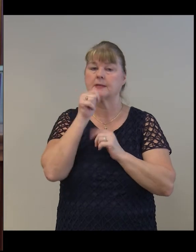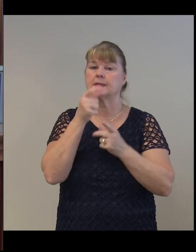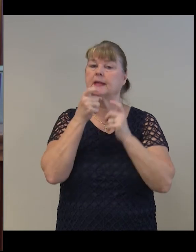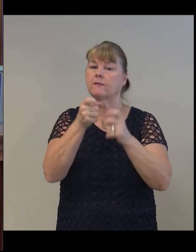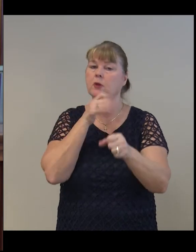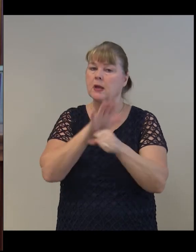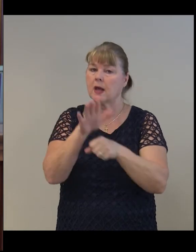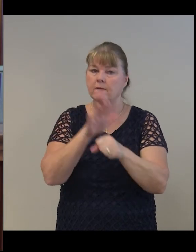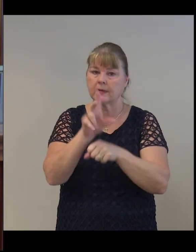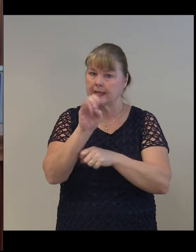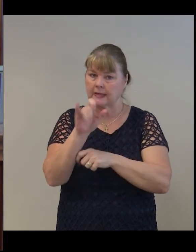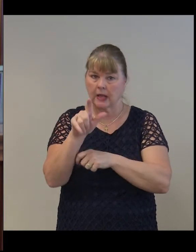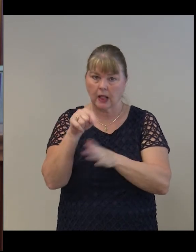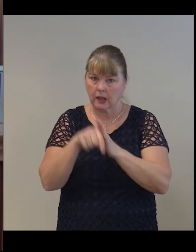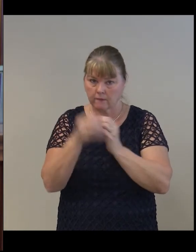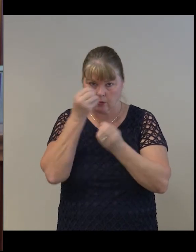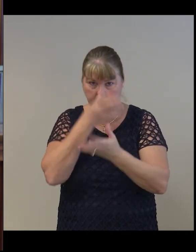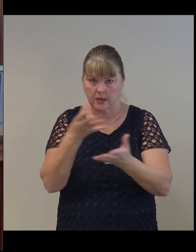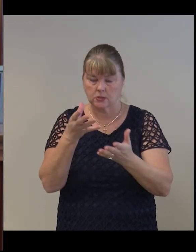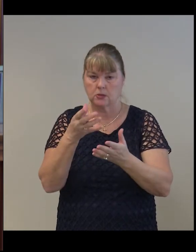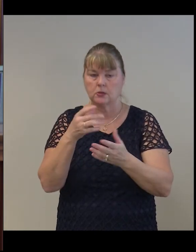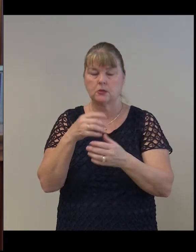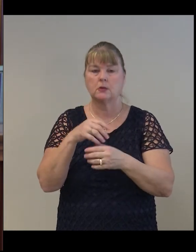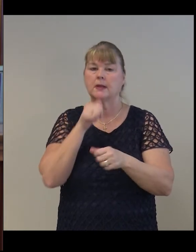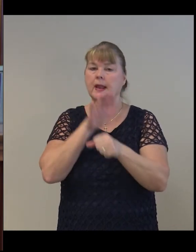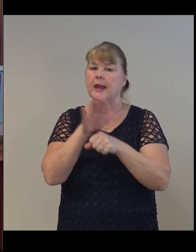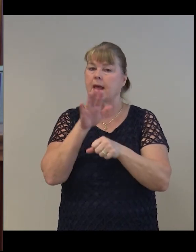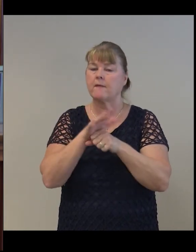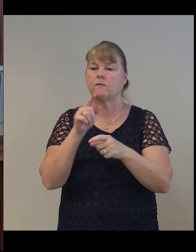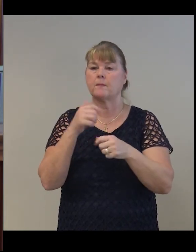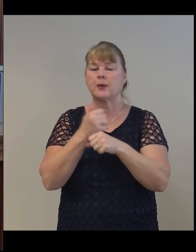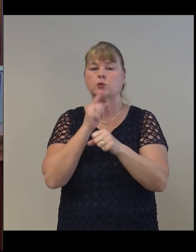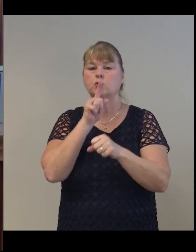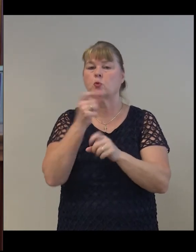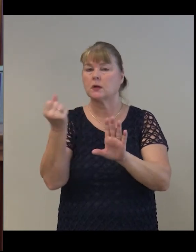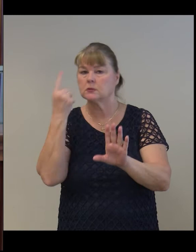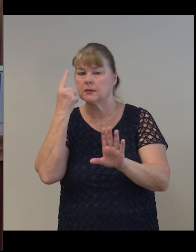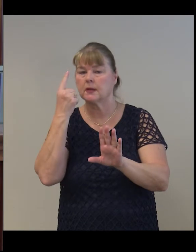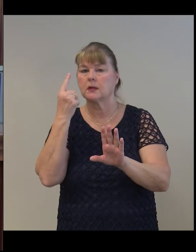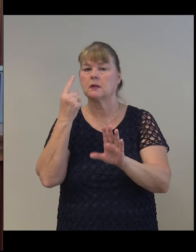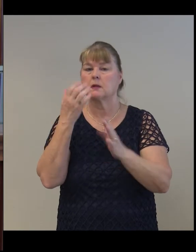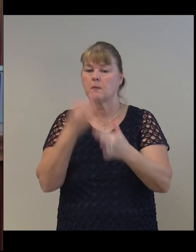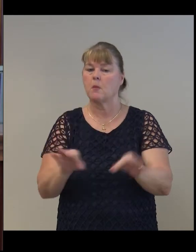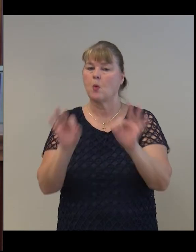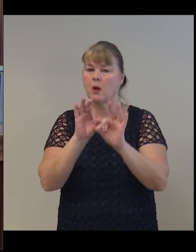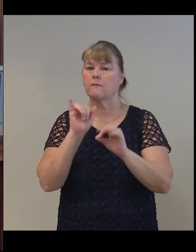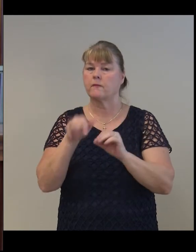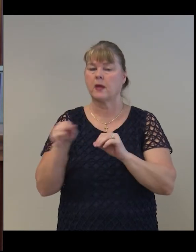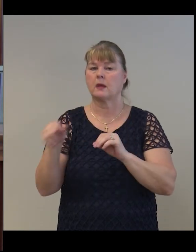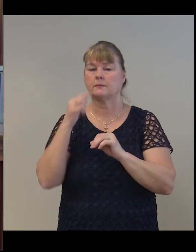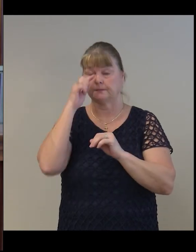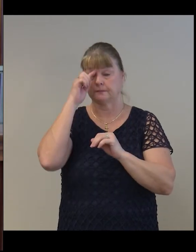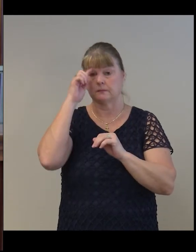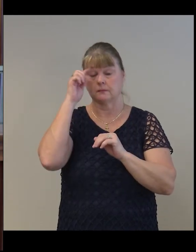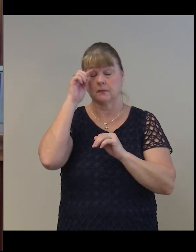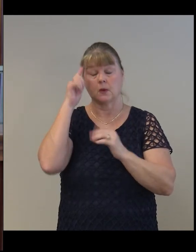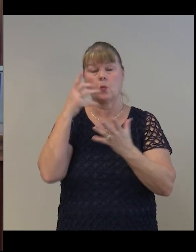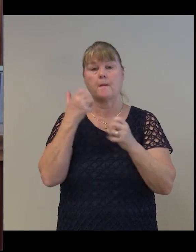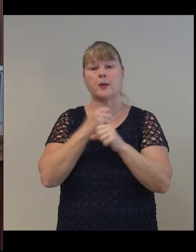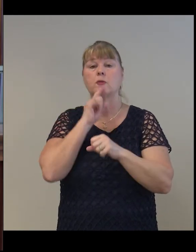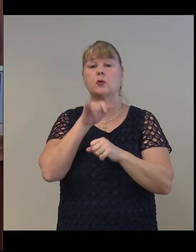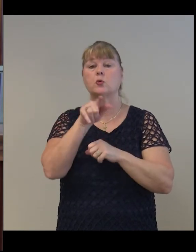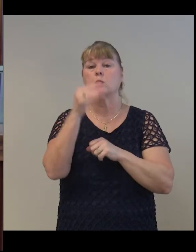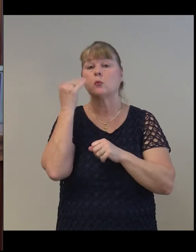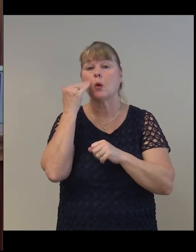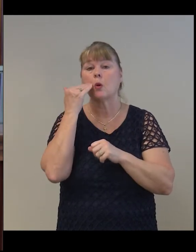does not give you enough detail and is too vague for people to understand the intricacies of it. So we want to make sure that